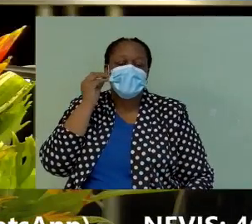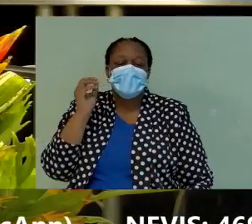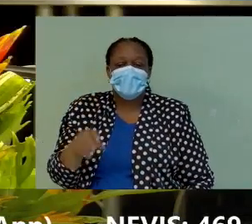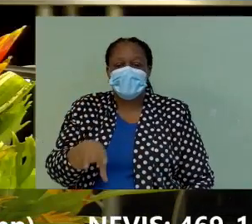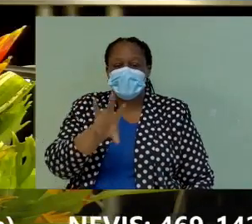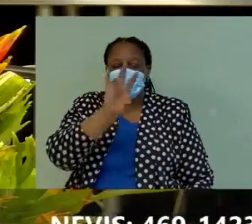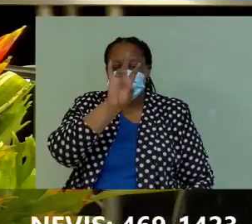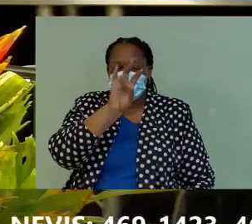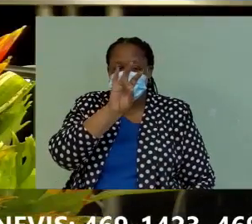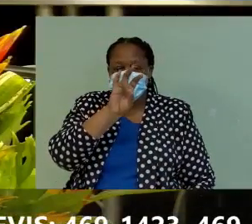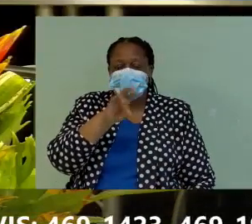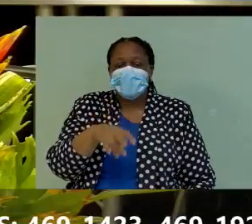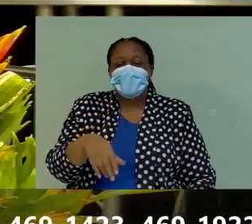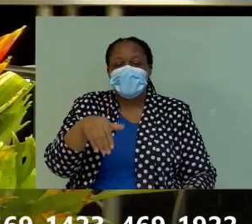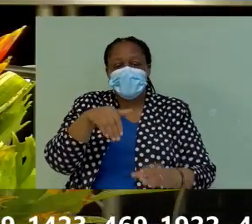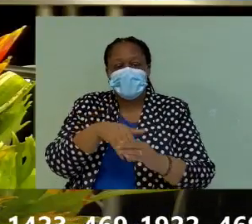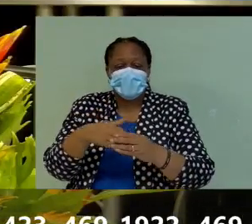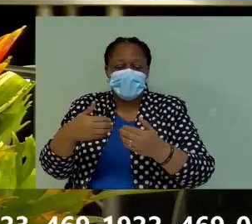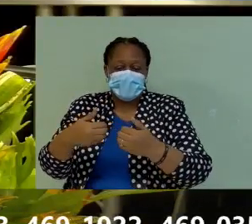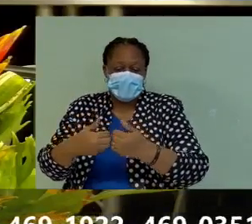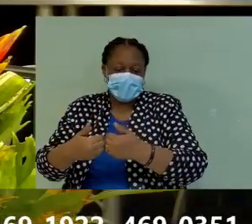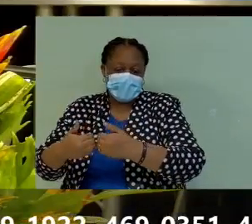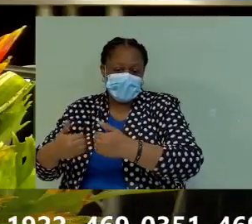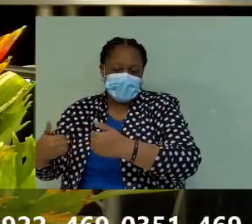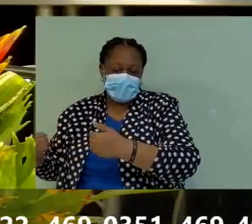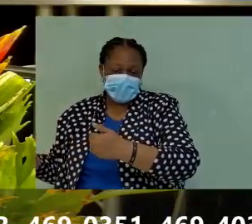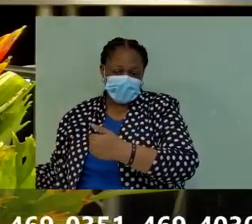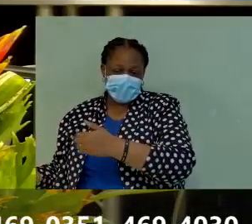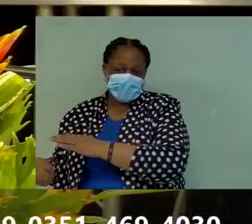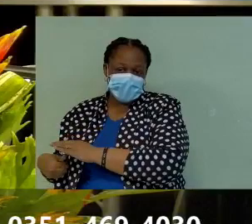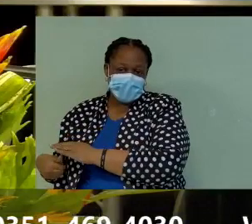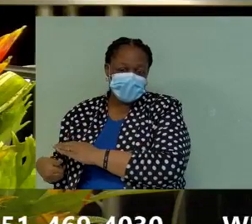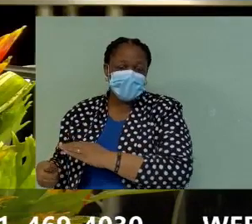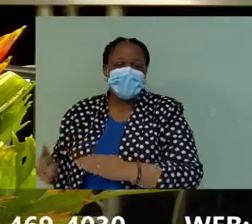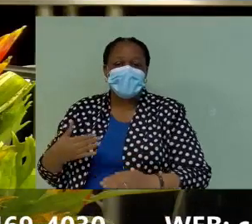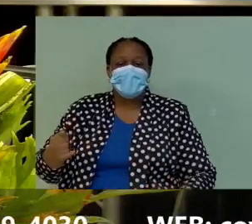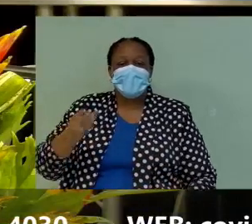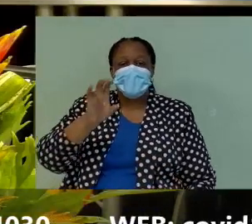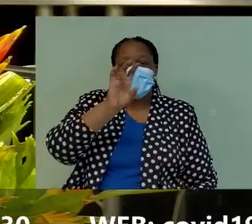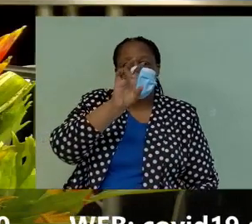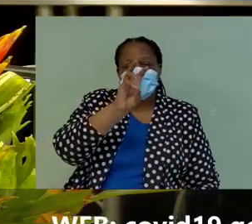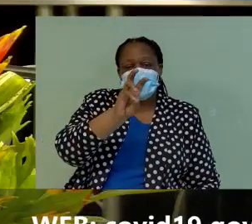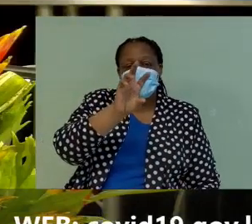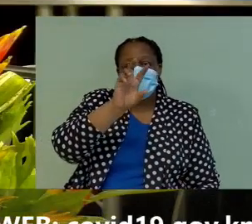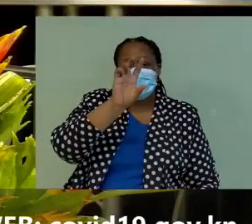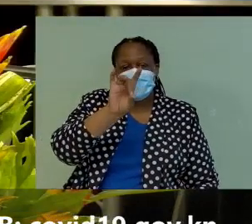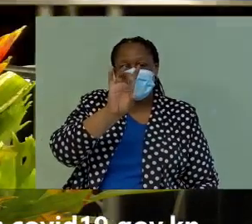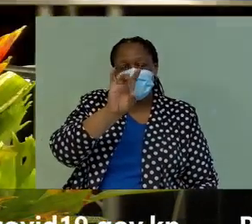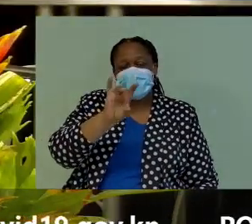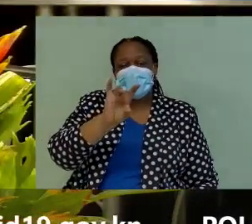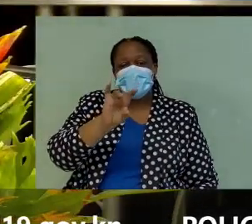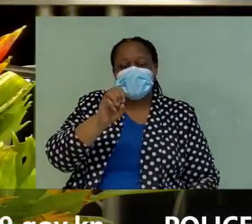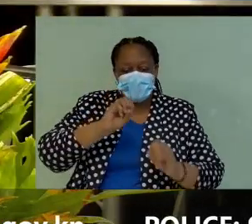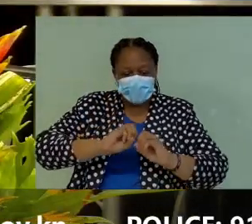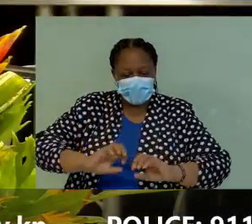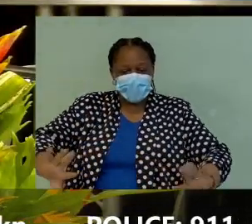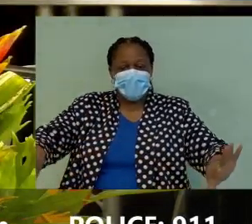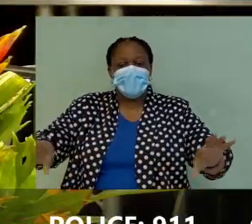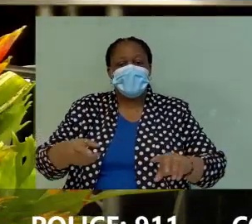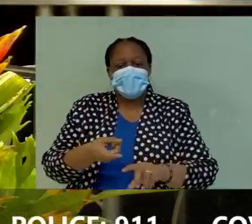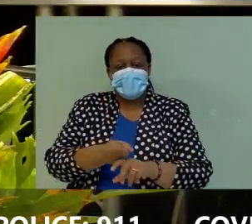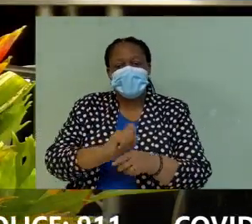7 persons remain in isolation, while 688 persons have been released